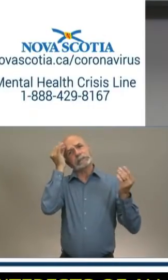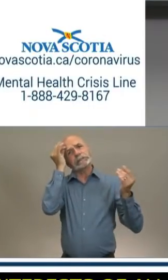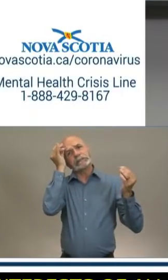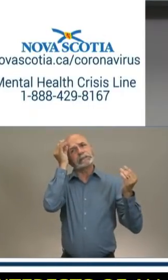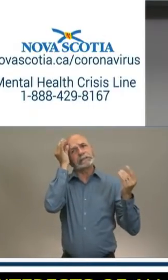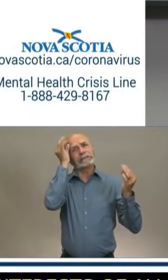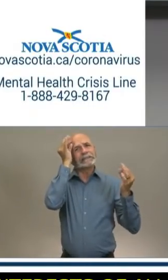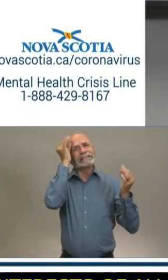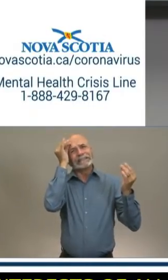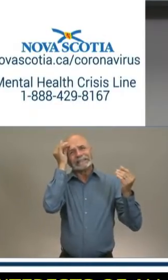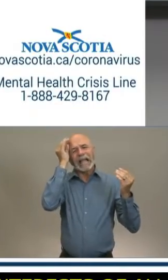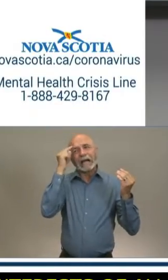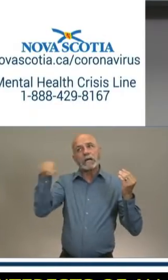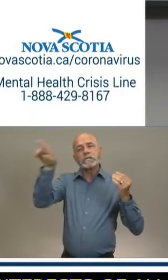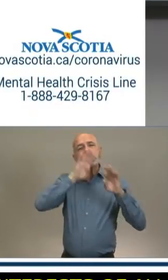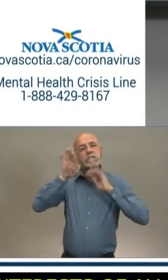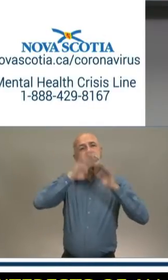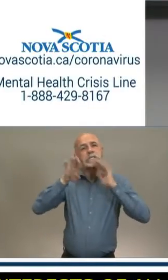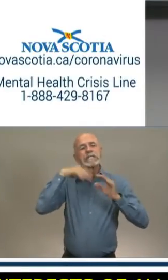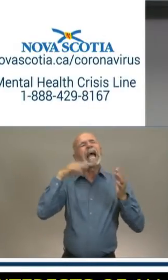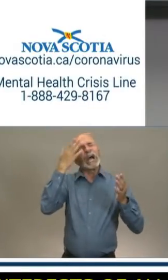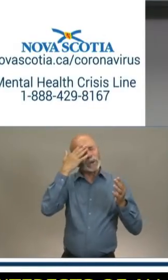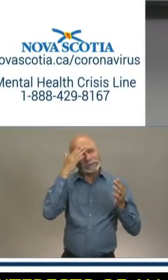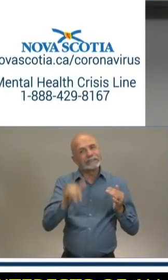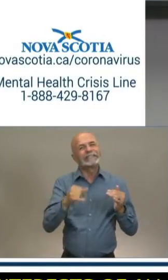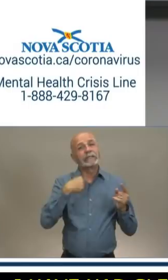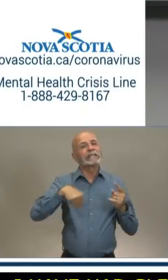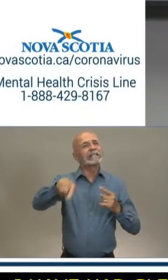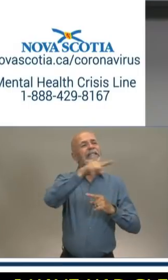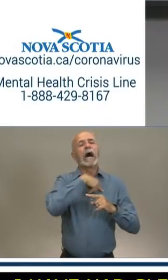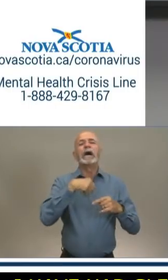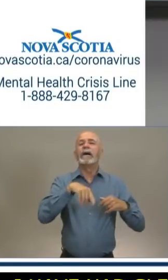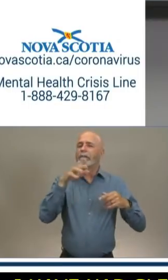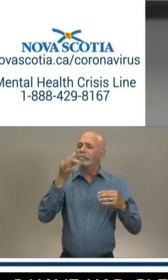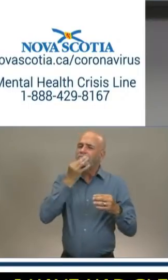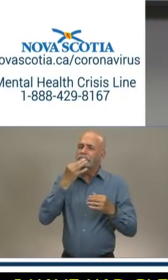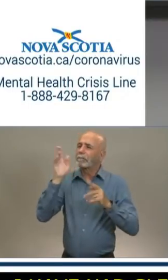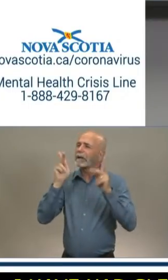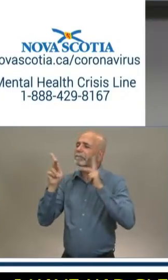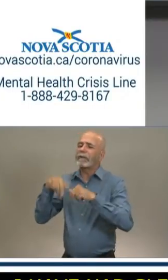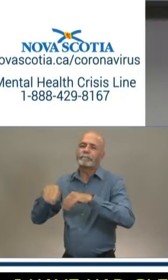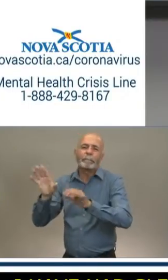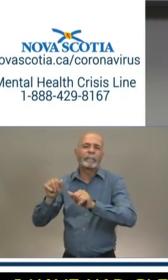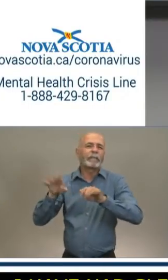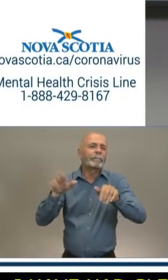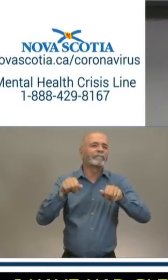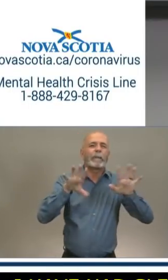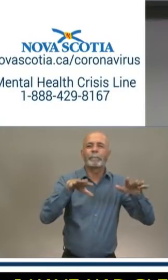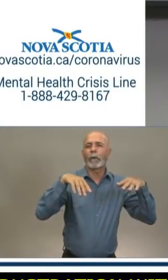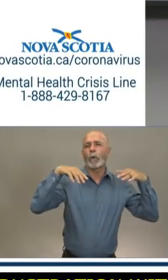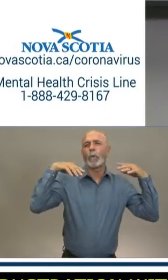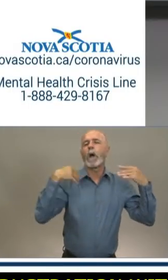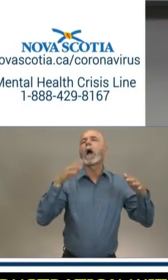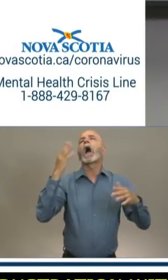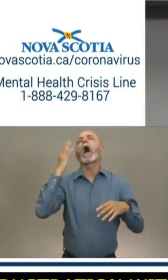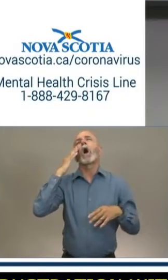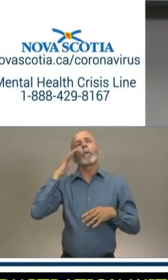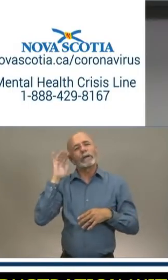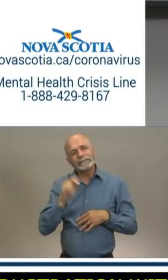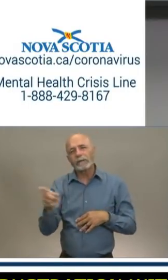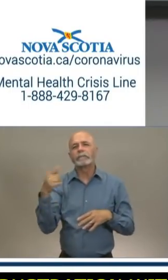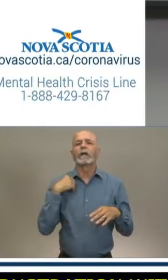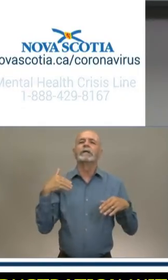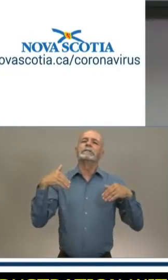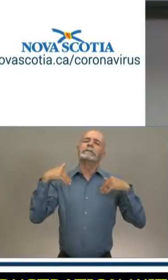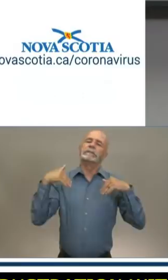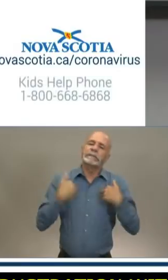the sacrifices we've all had to make to control it. And I know you are tired and just want this to be over. But ultimately, I